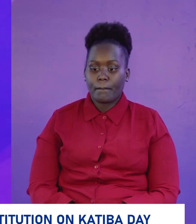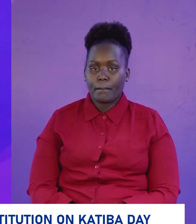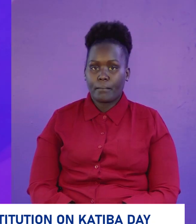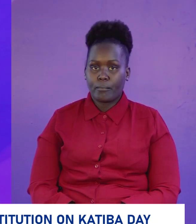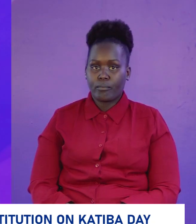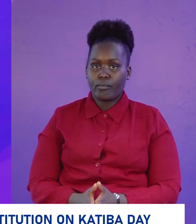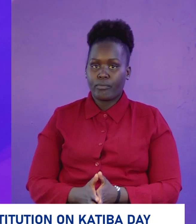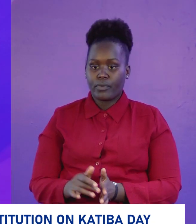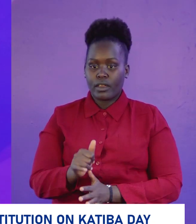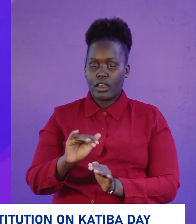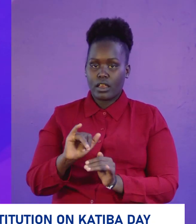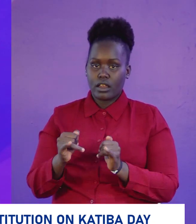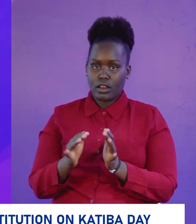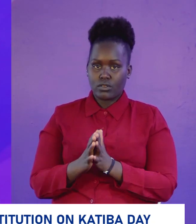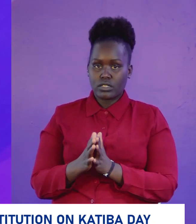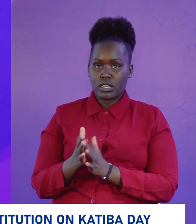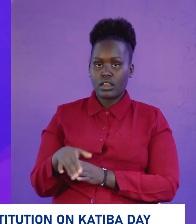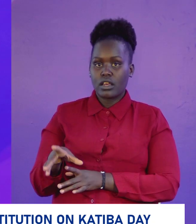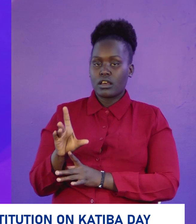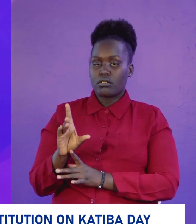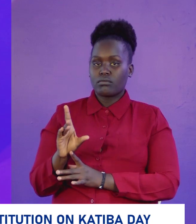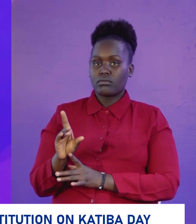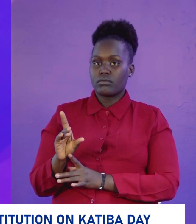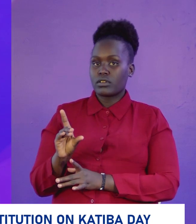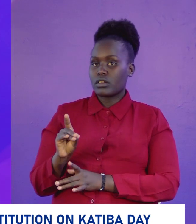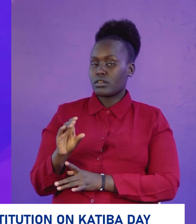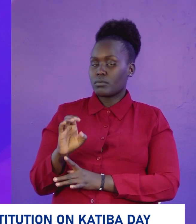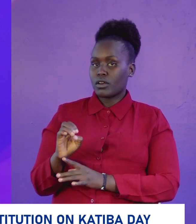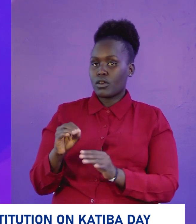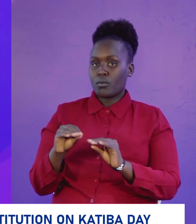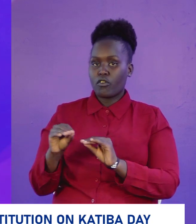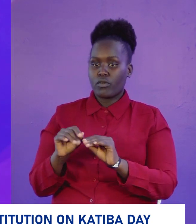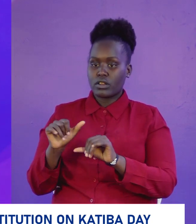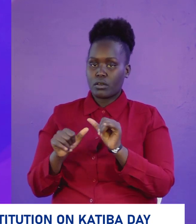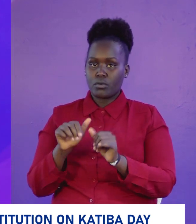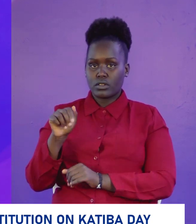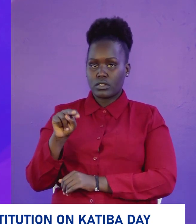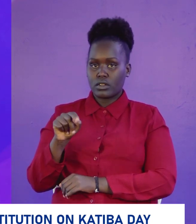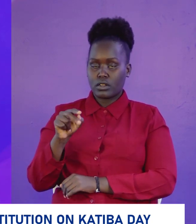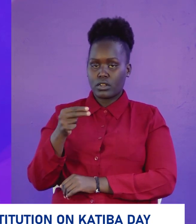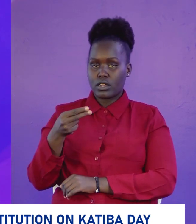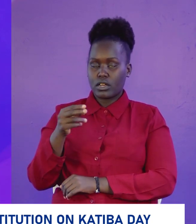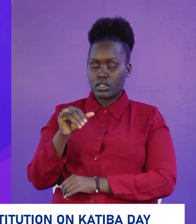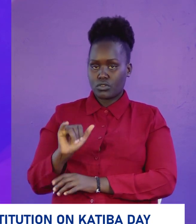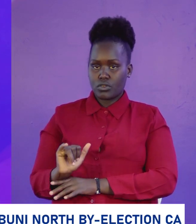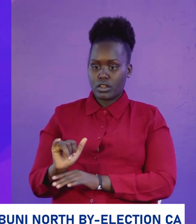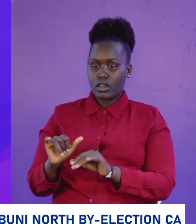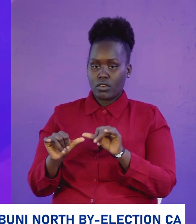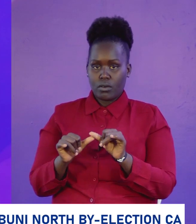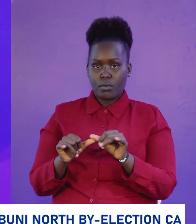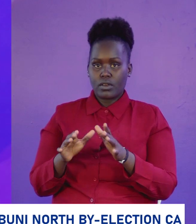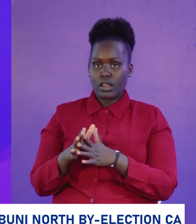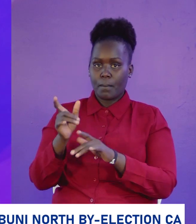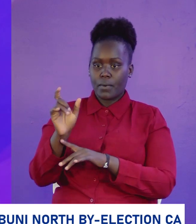And in other news, the Wiper Democratic Movement has settled on Anthony Chalo Kisoi as its candidate for